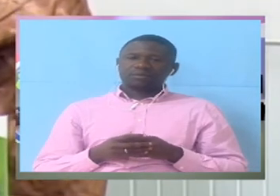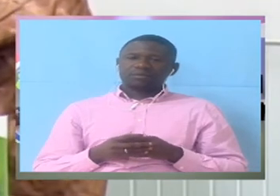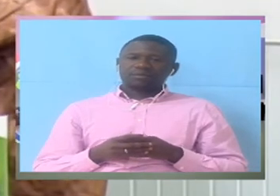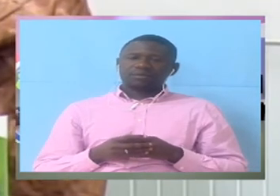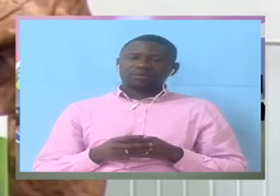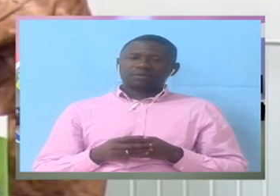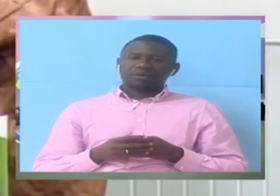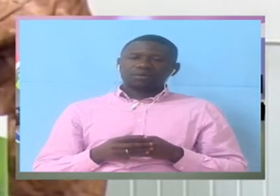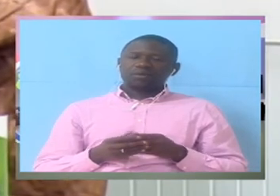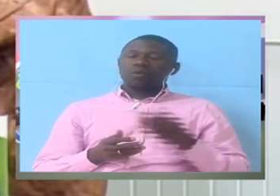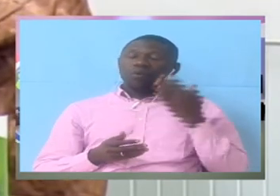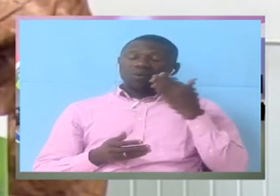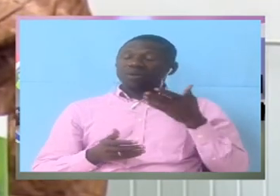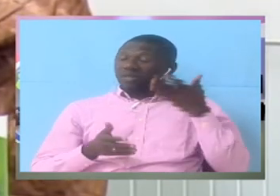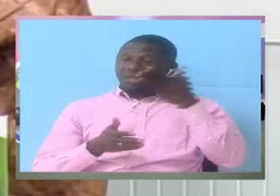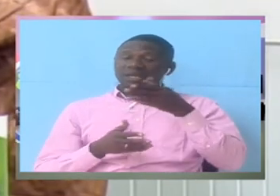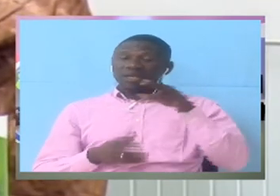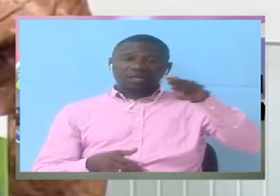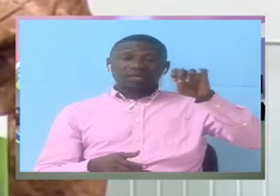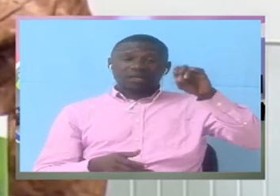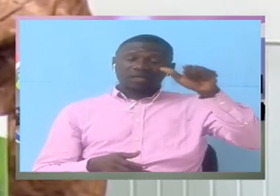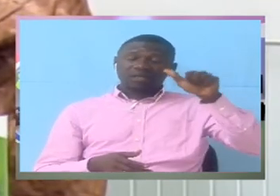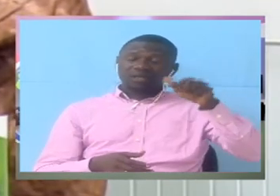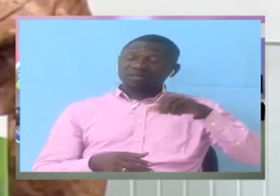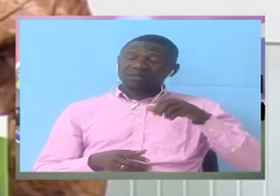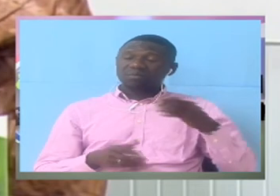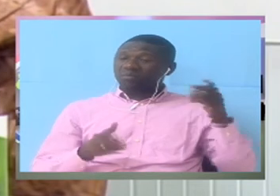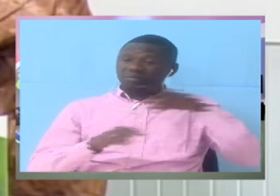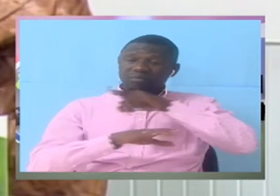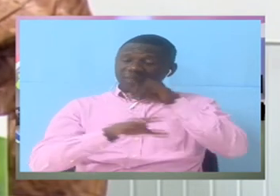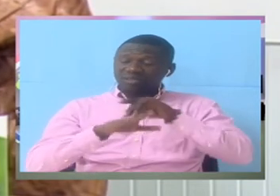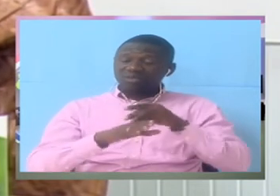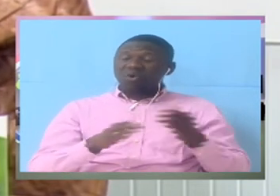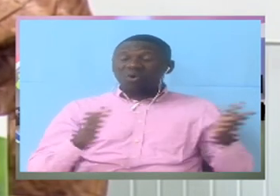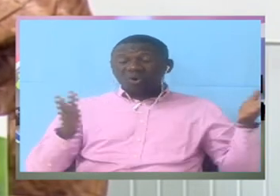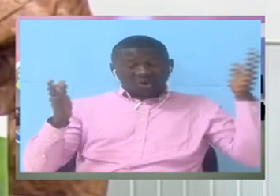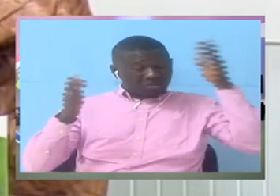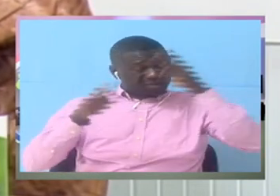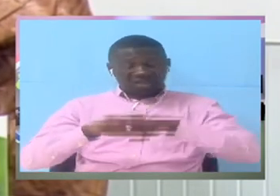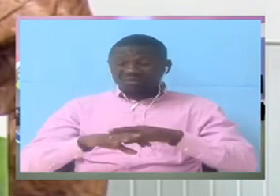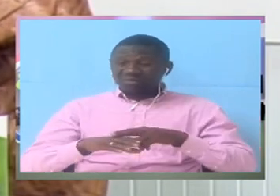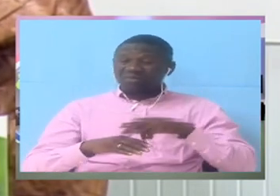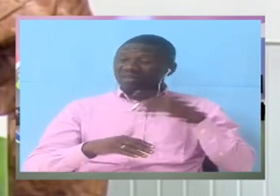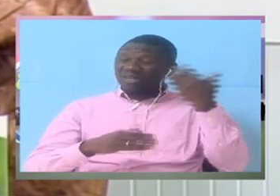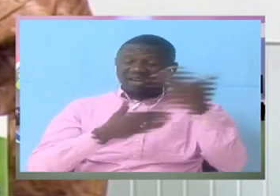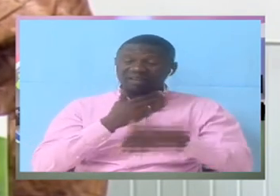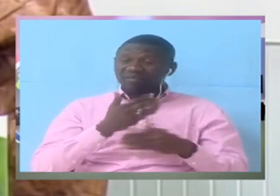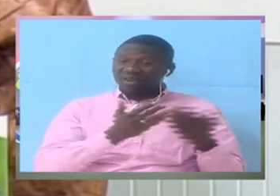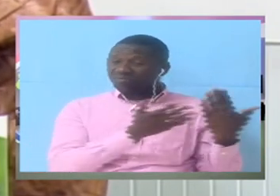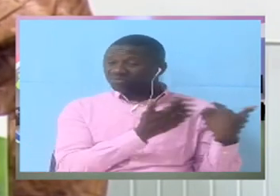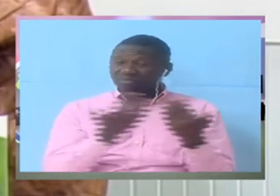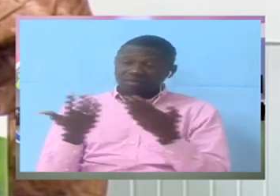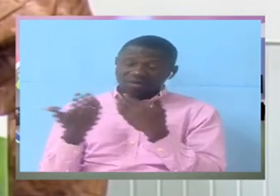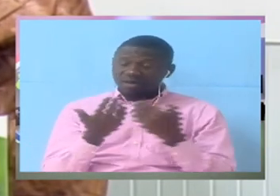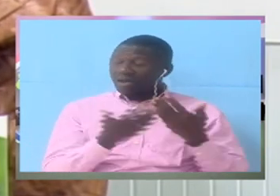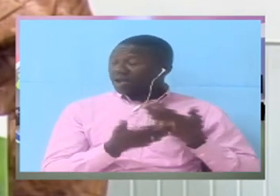bal. When we were in NIA, the entire time we did not have chance to wash.